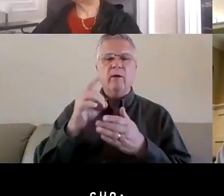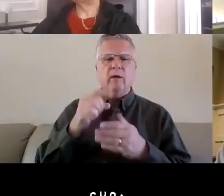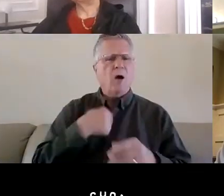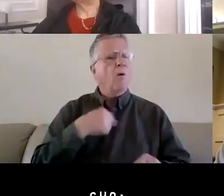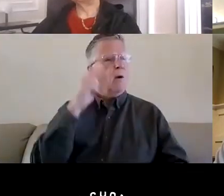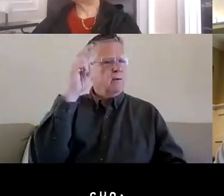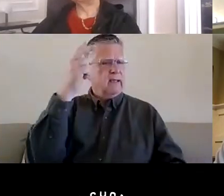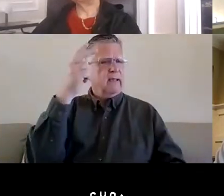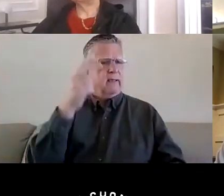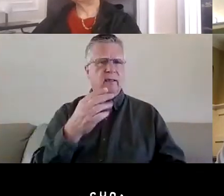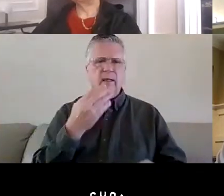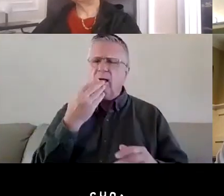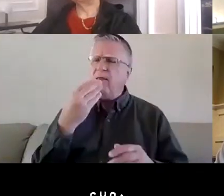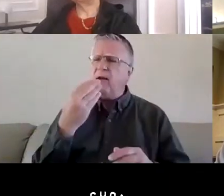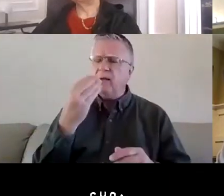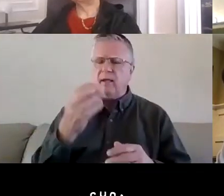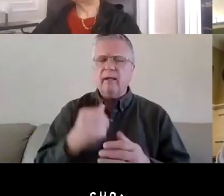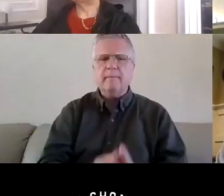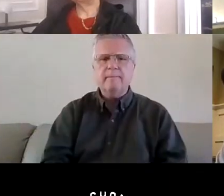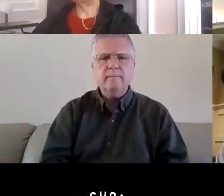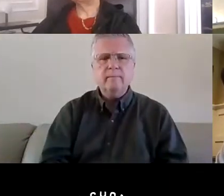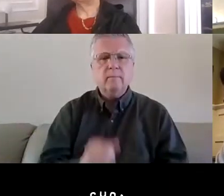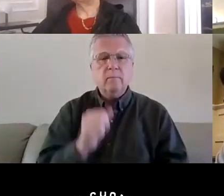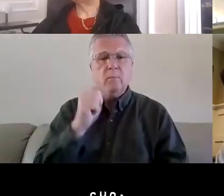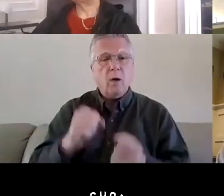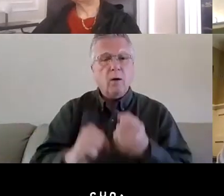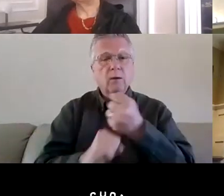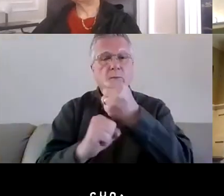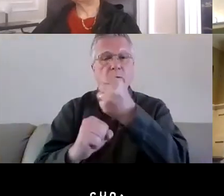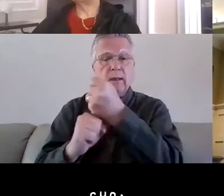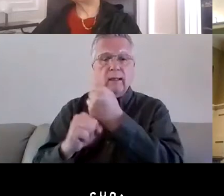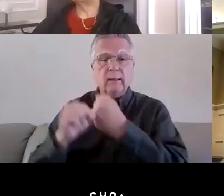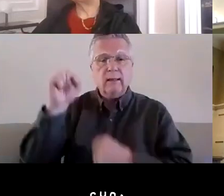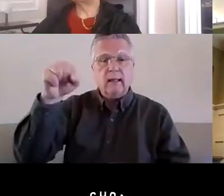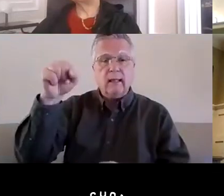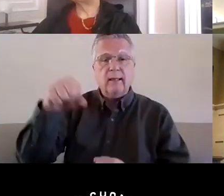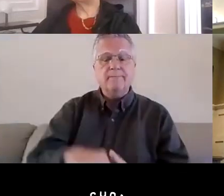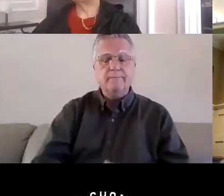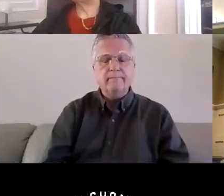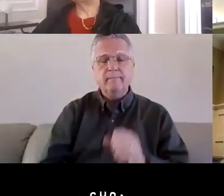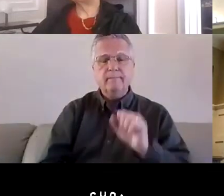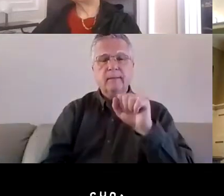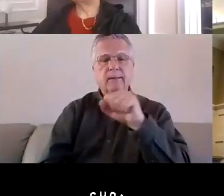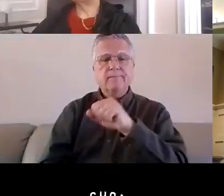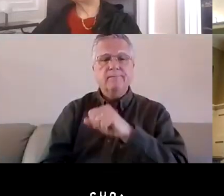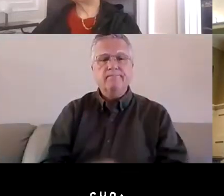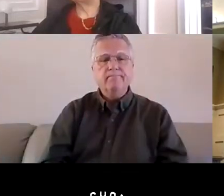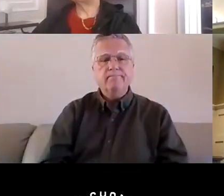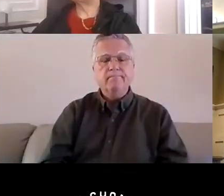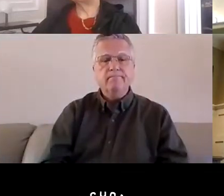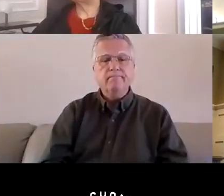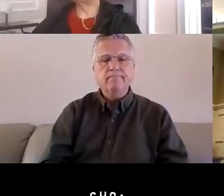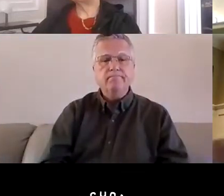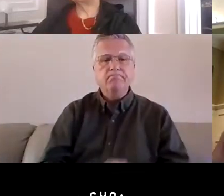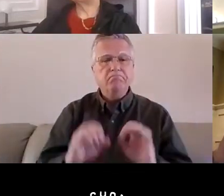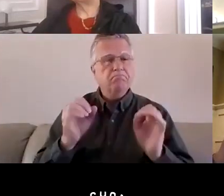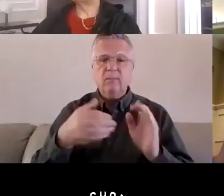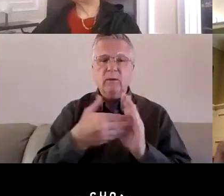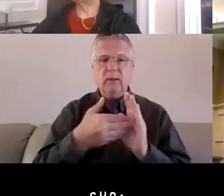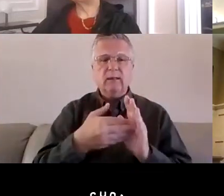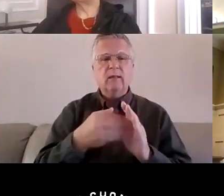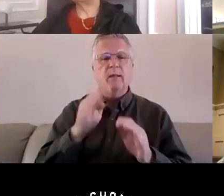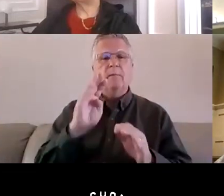Thank you. Thank you. Mm-hmm. All those in favor say aye. Aye. Aye. Any opposed? Bill is held